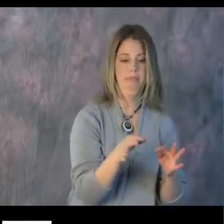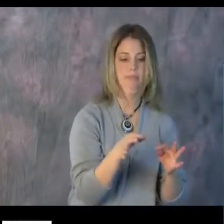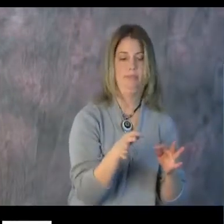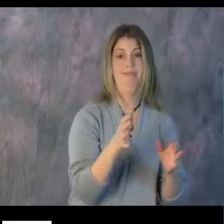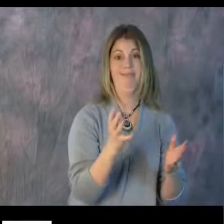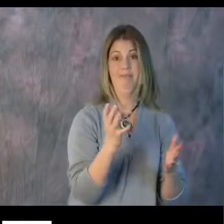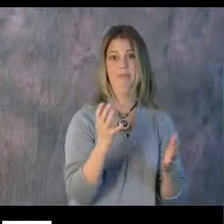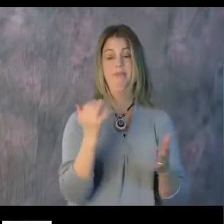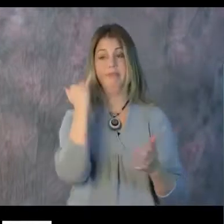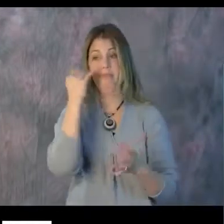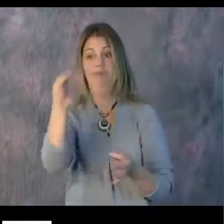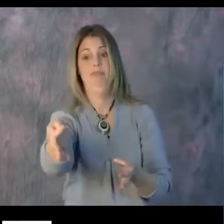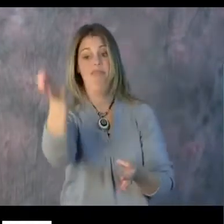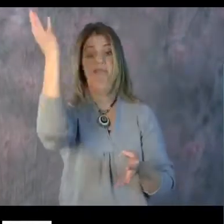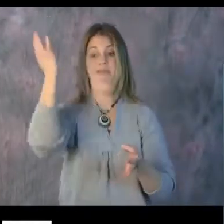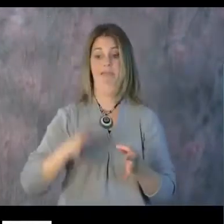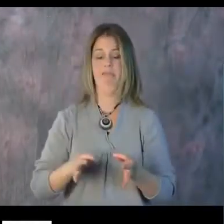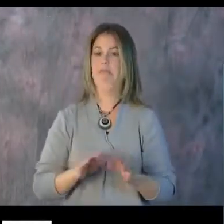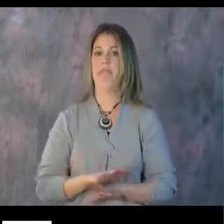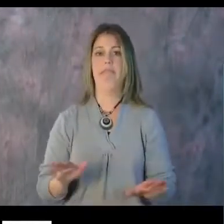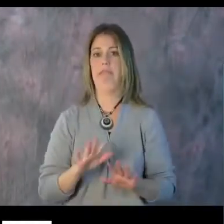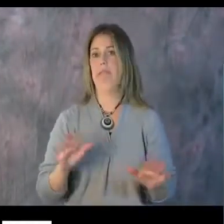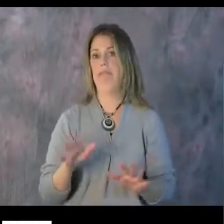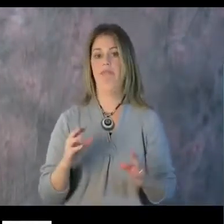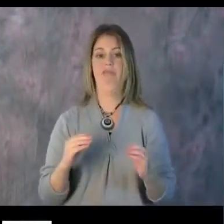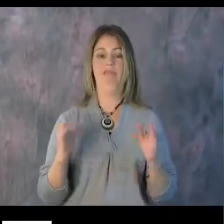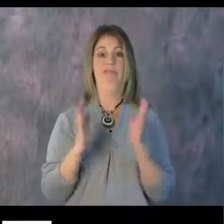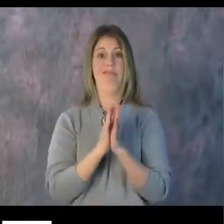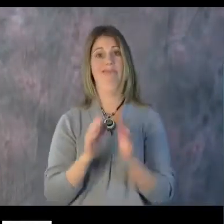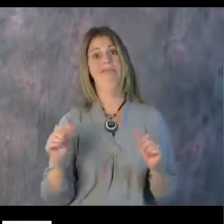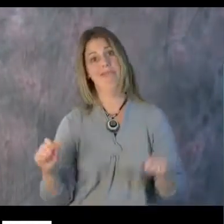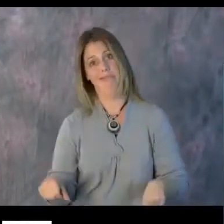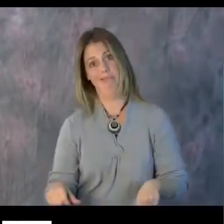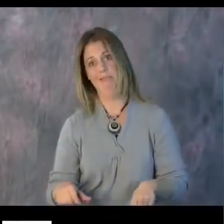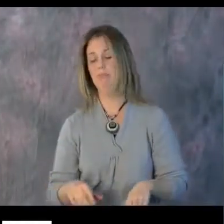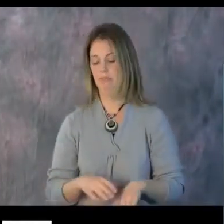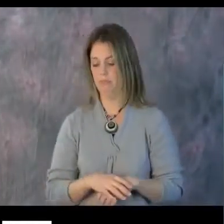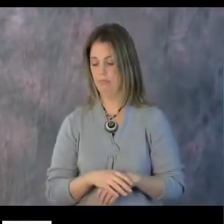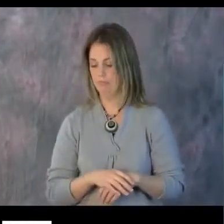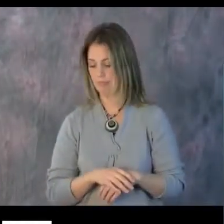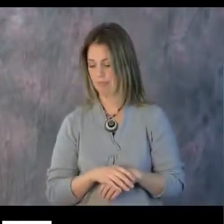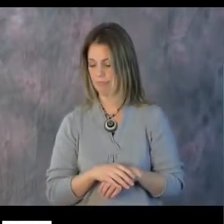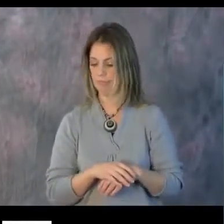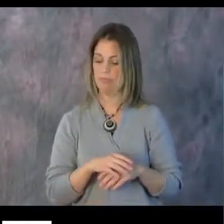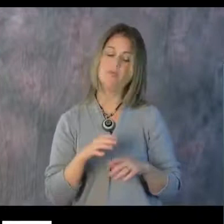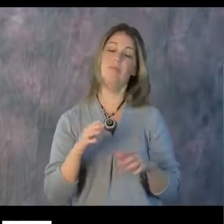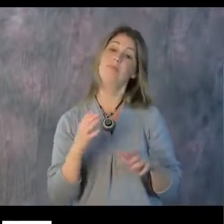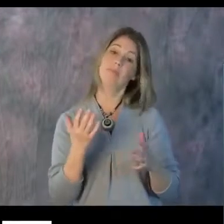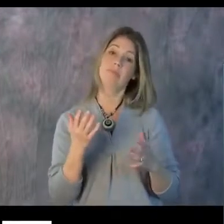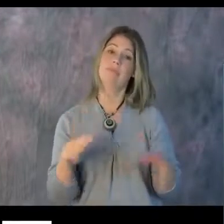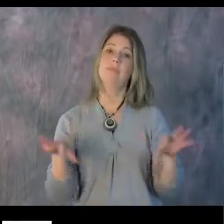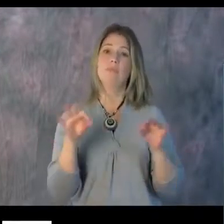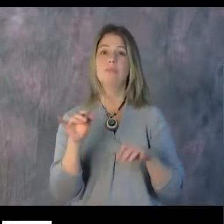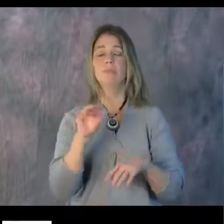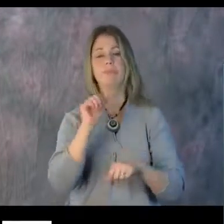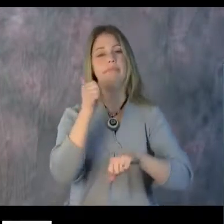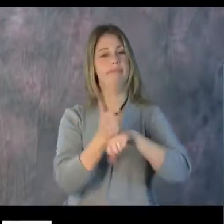each night, and then increase it throughout the evening. Don't do it all at once because it can cause that